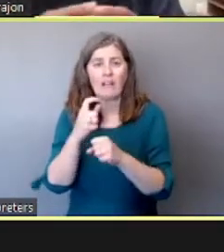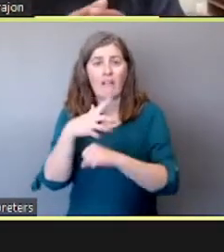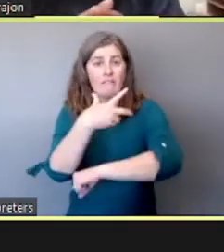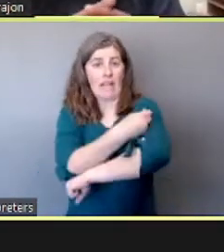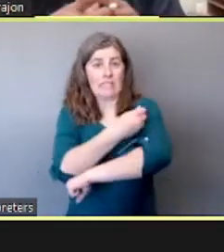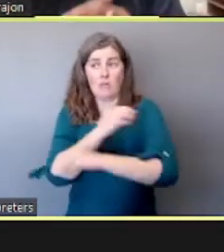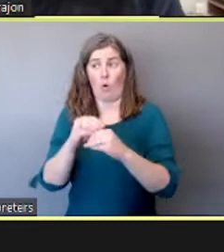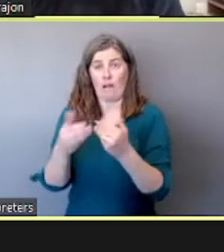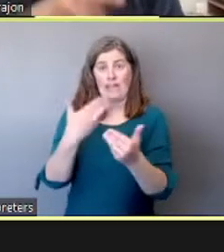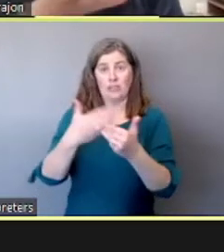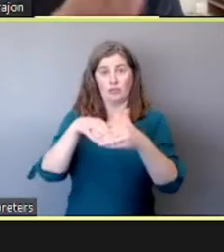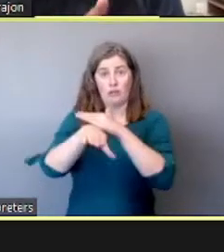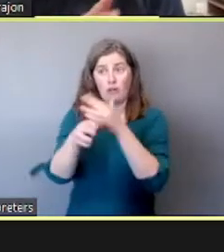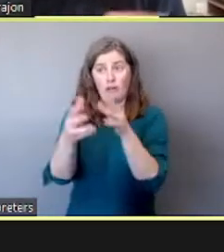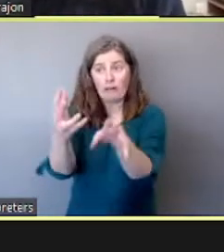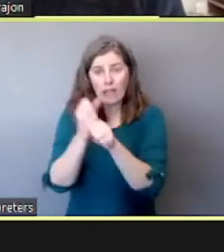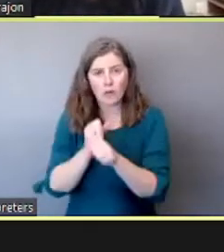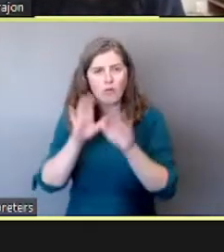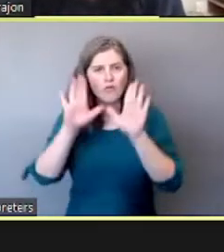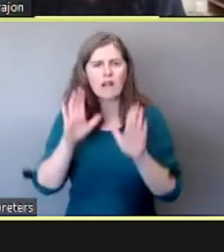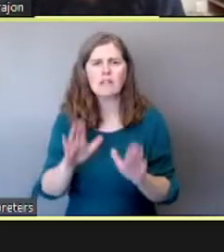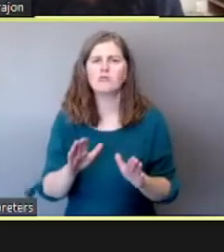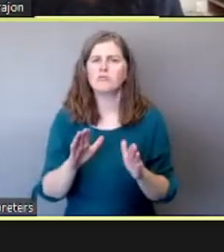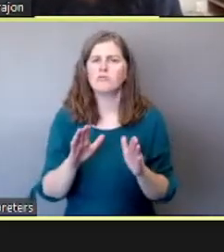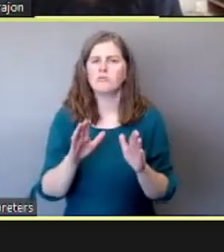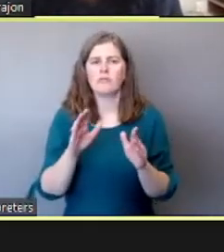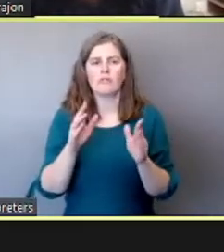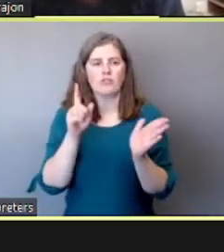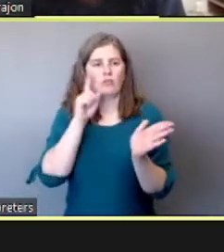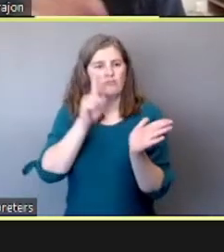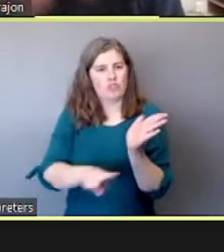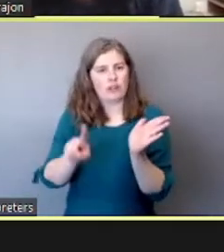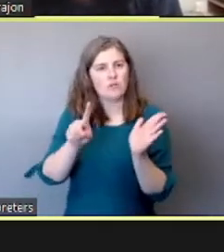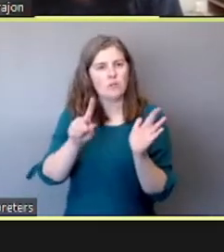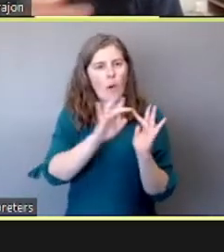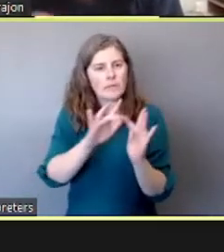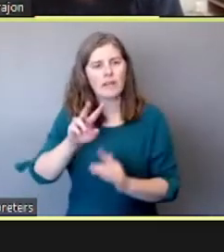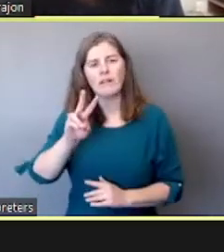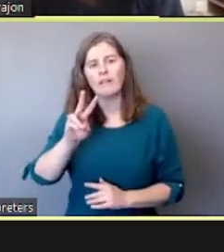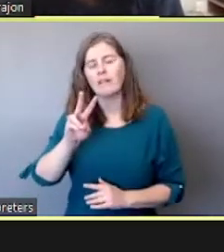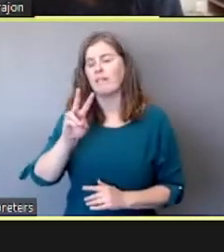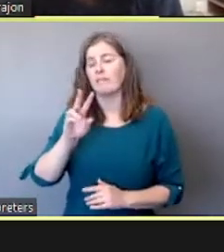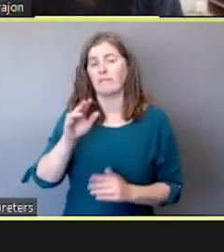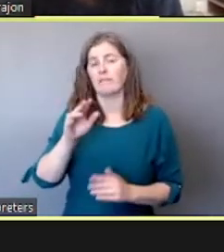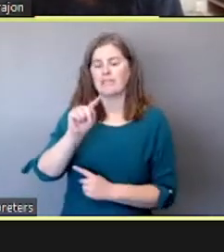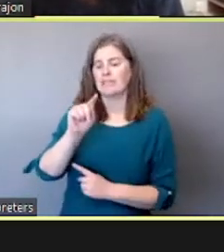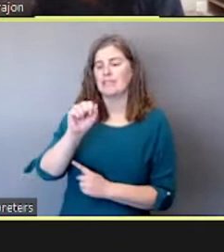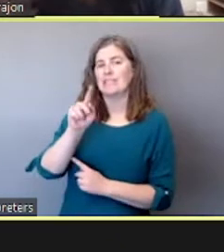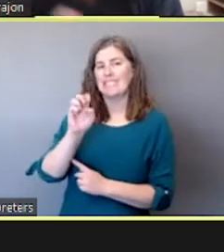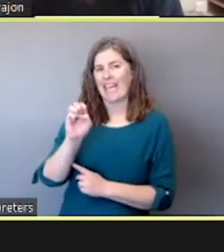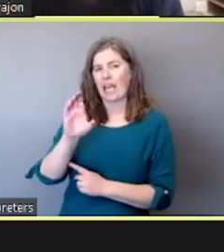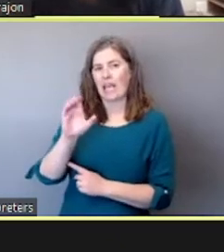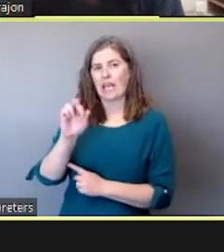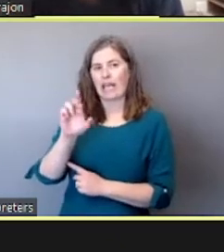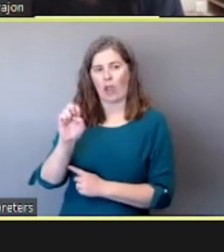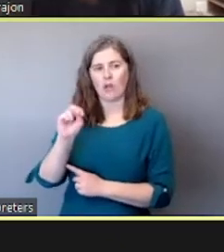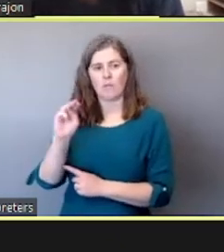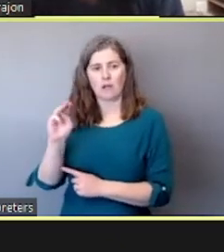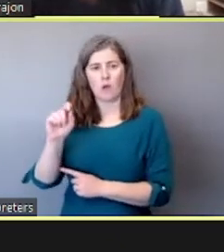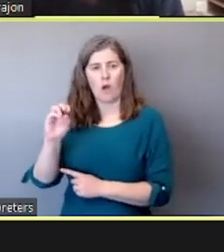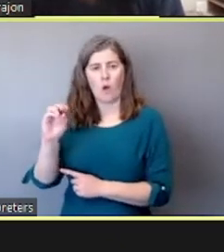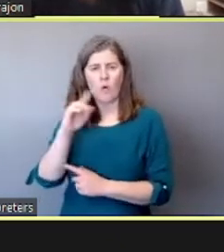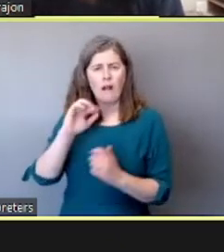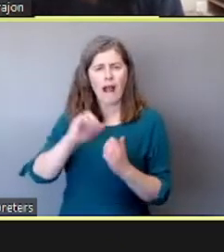accessible, that's great. So visit takecarenewmexico.org for more information on how to become a provider or how to get